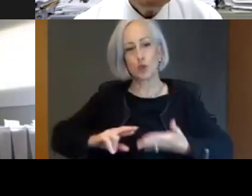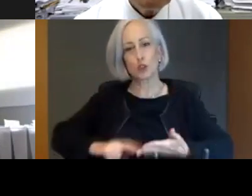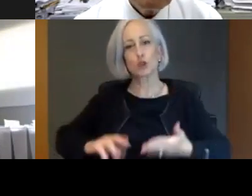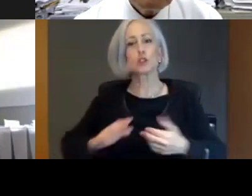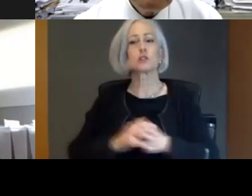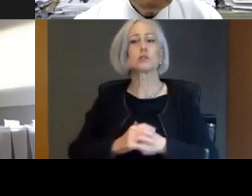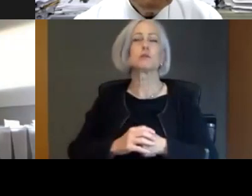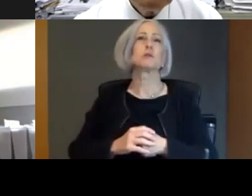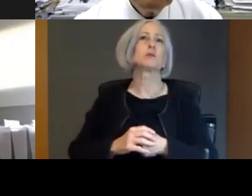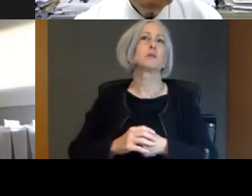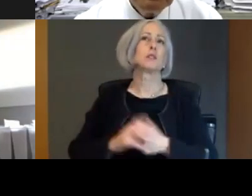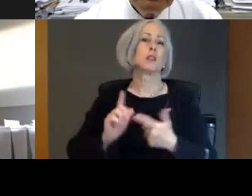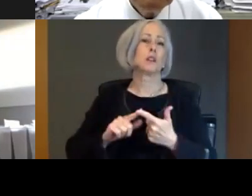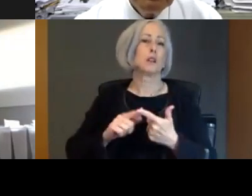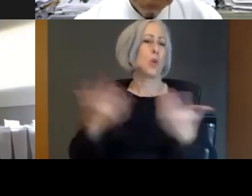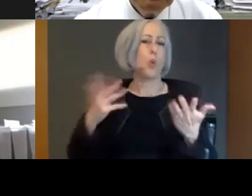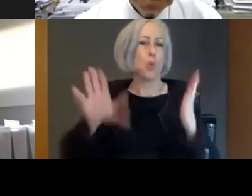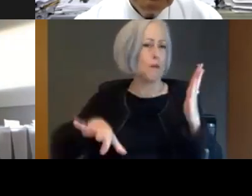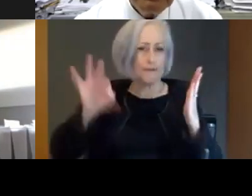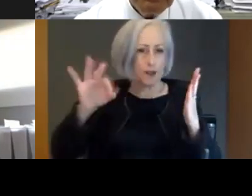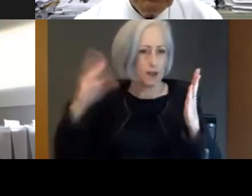of findings